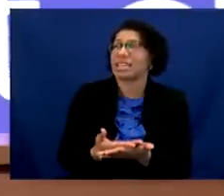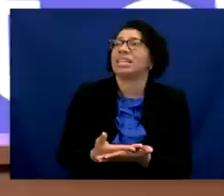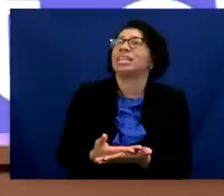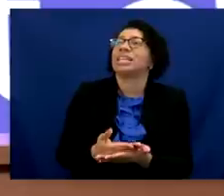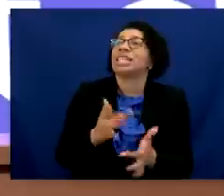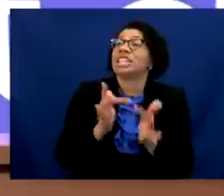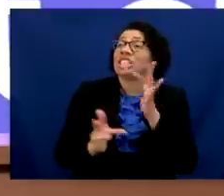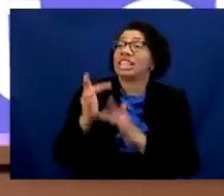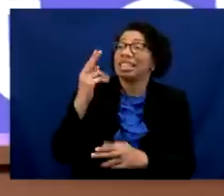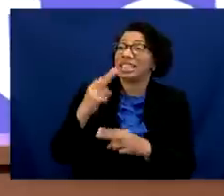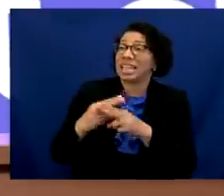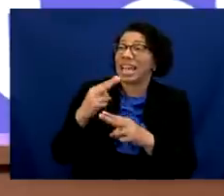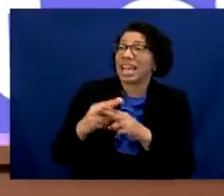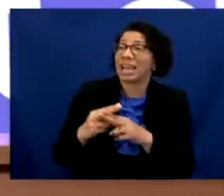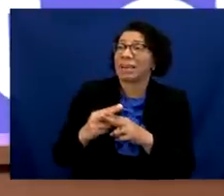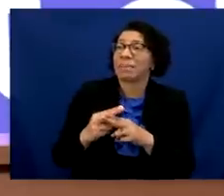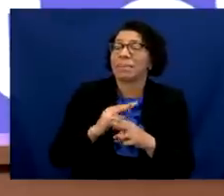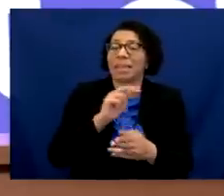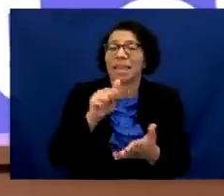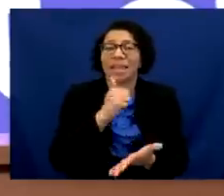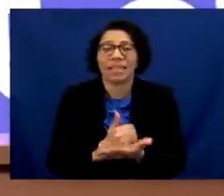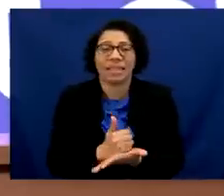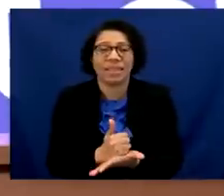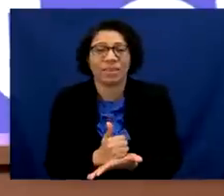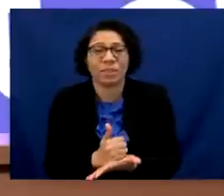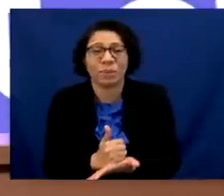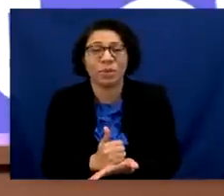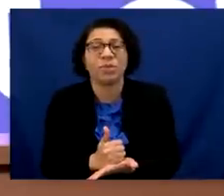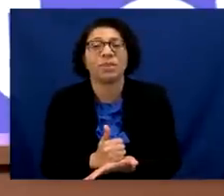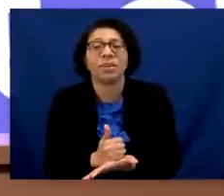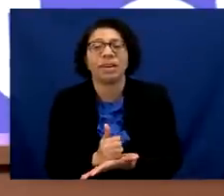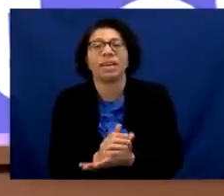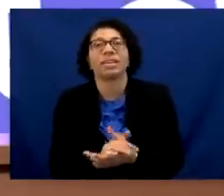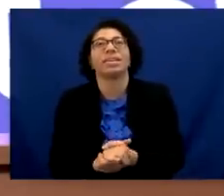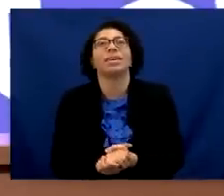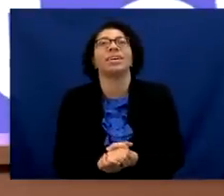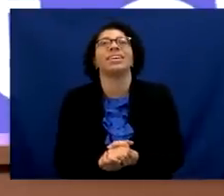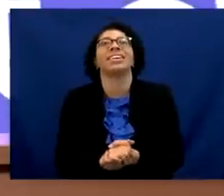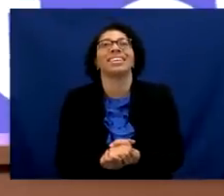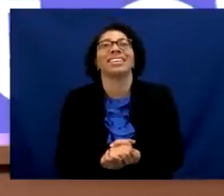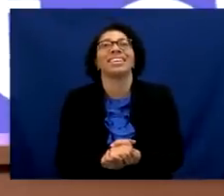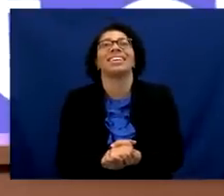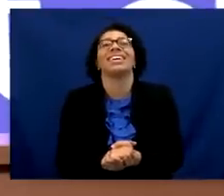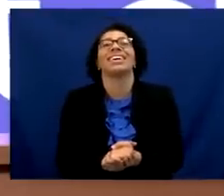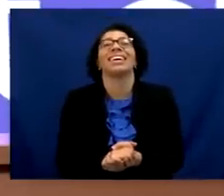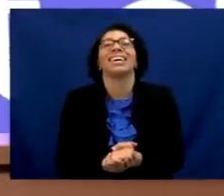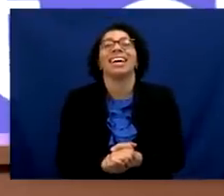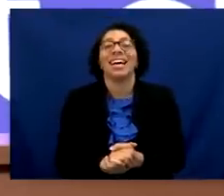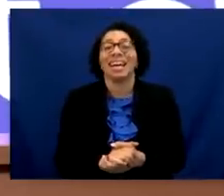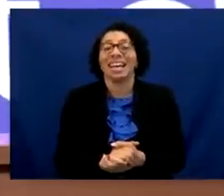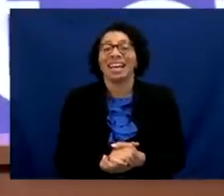name, amen. Let's give unto our God as the music ministry prepares us for the word of God.